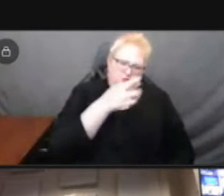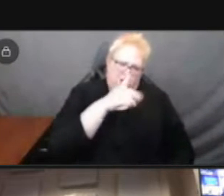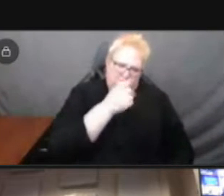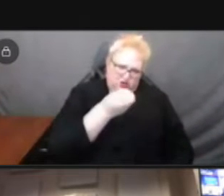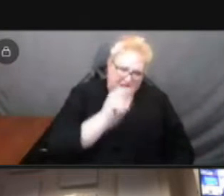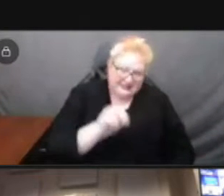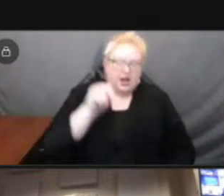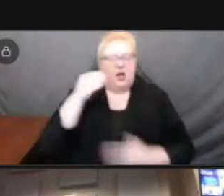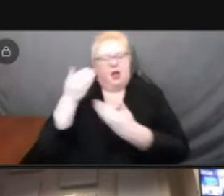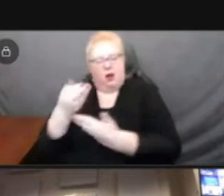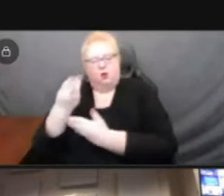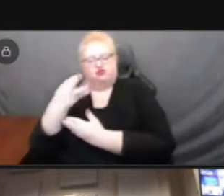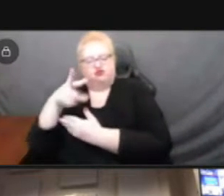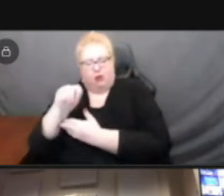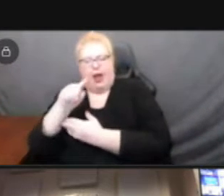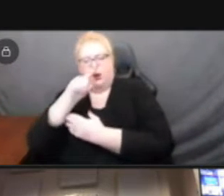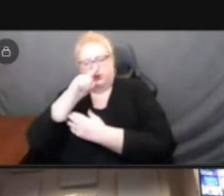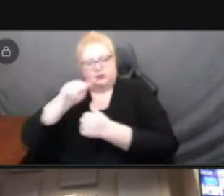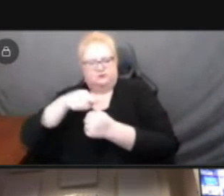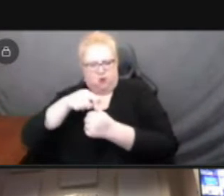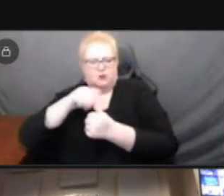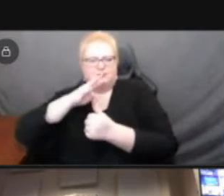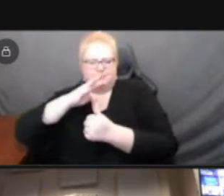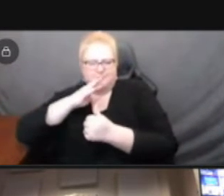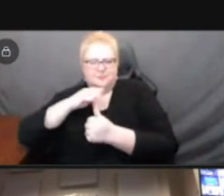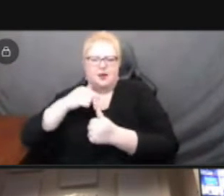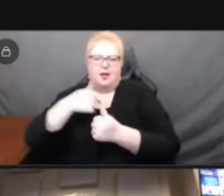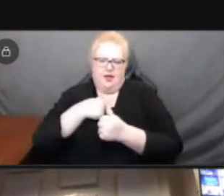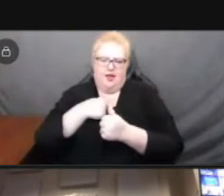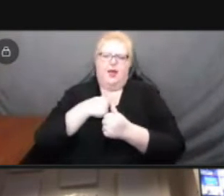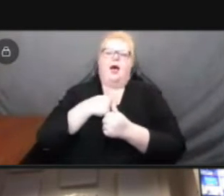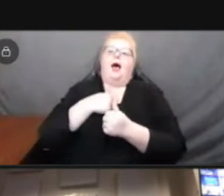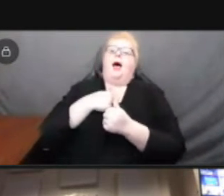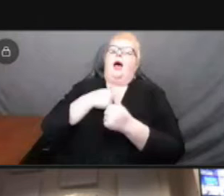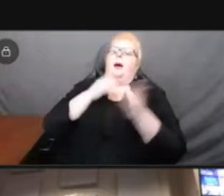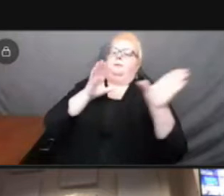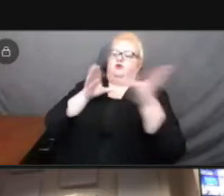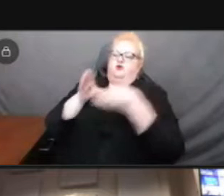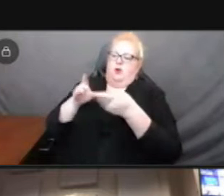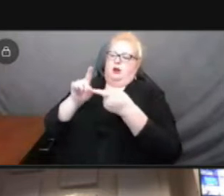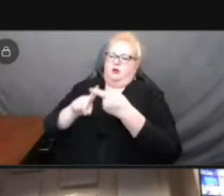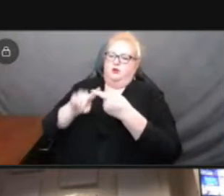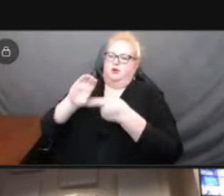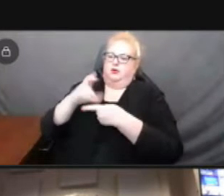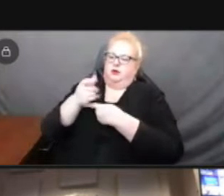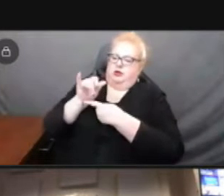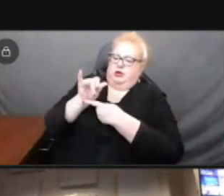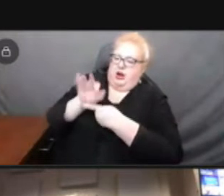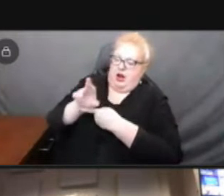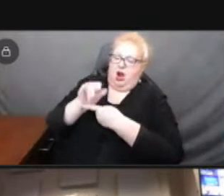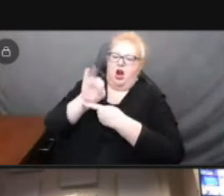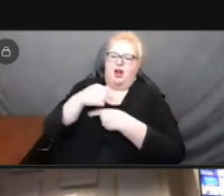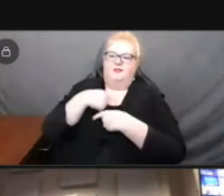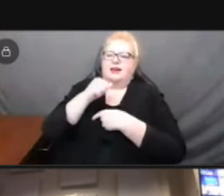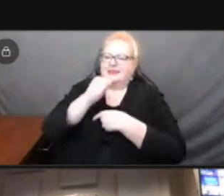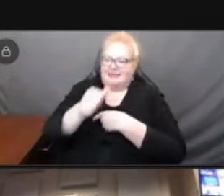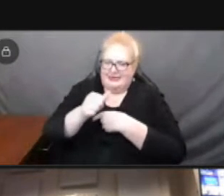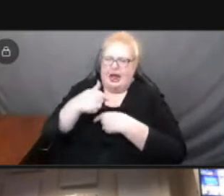and then we'll come back to you, Director Richardson. I'm directing myself to the chair, and if I did not, I apologize. No, But carry